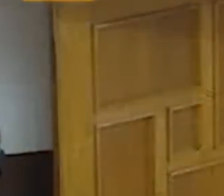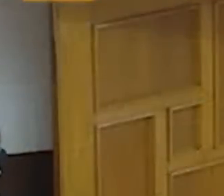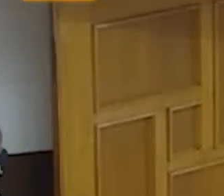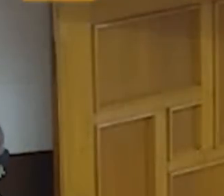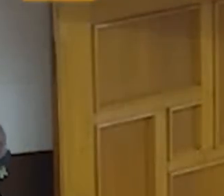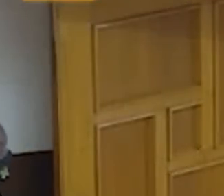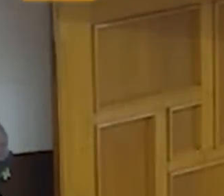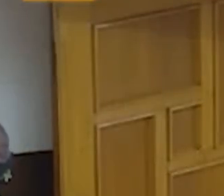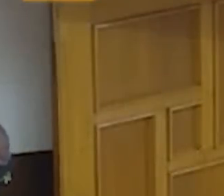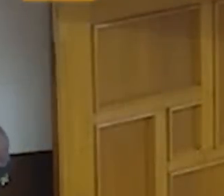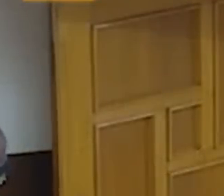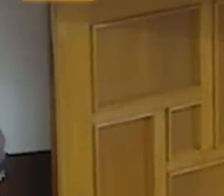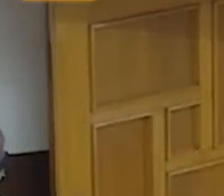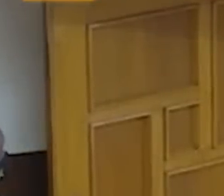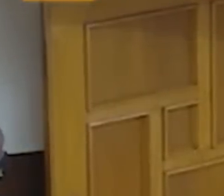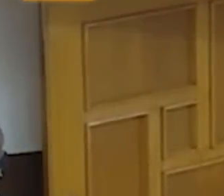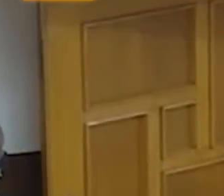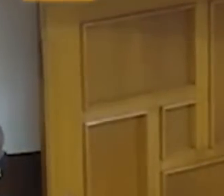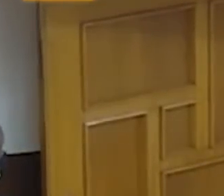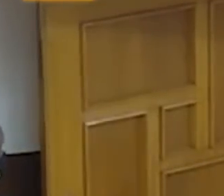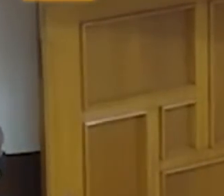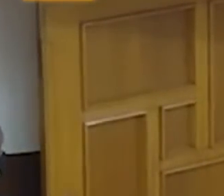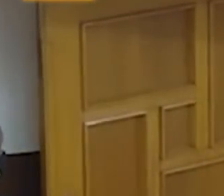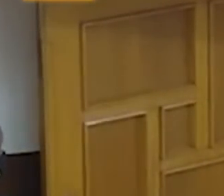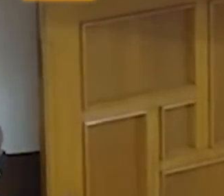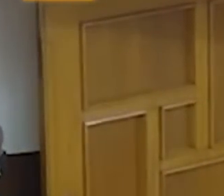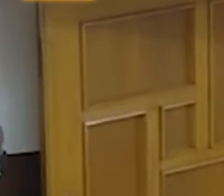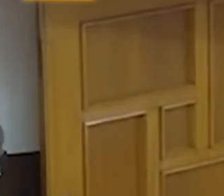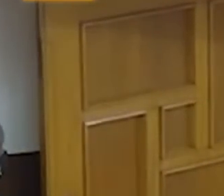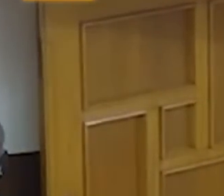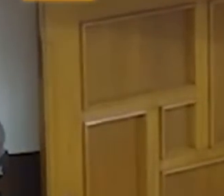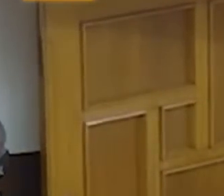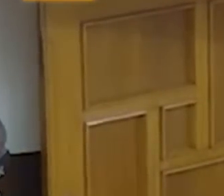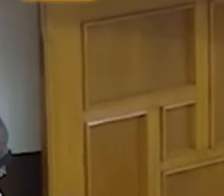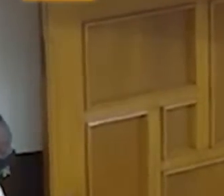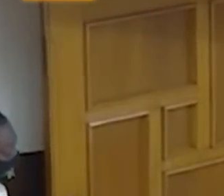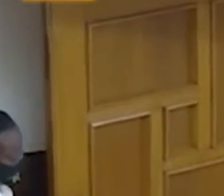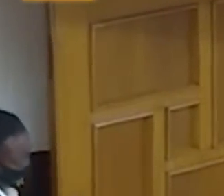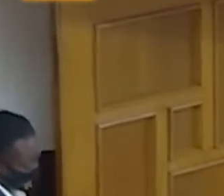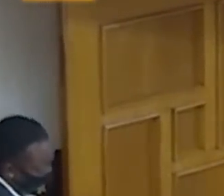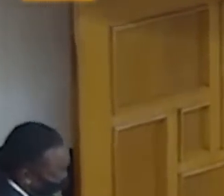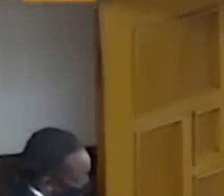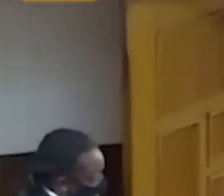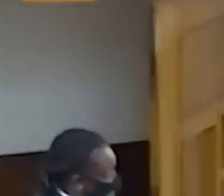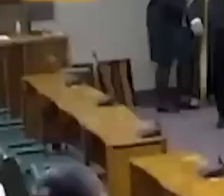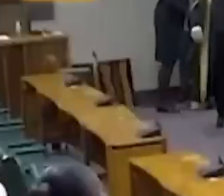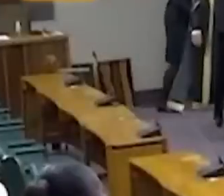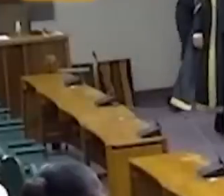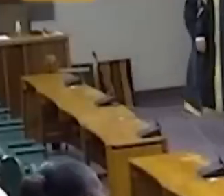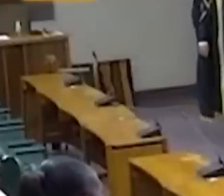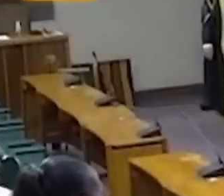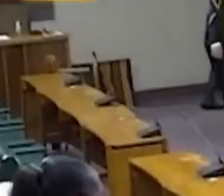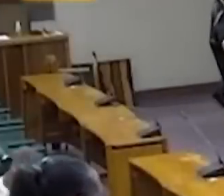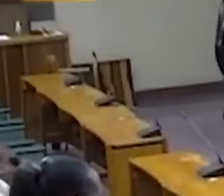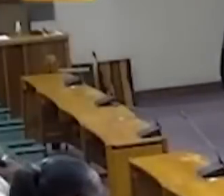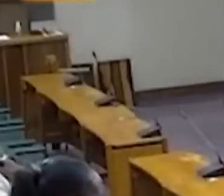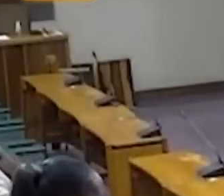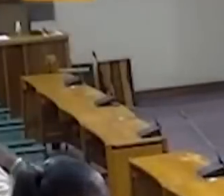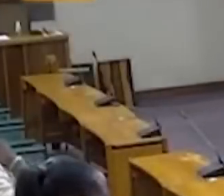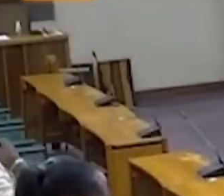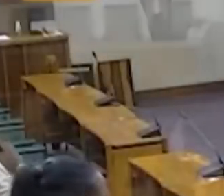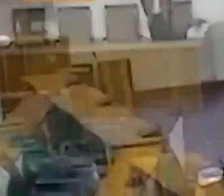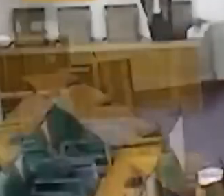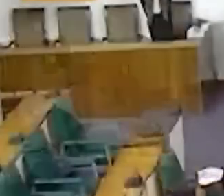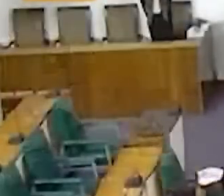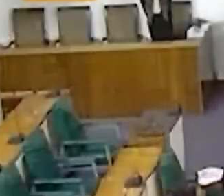sitting. Members shall cease all conversation and rise in their places when the Marshal announces